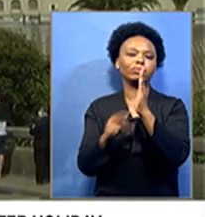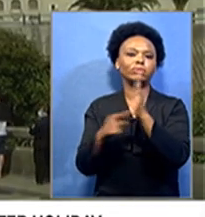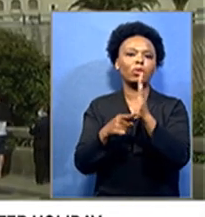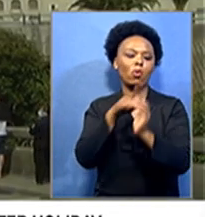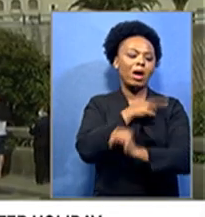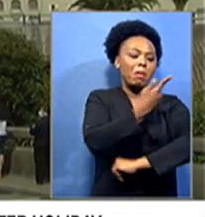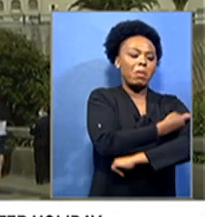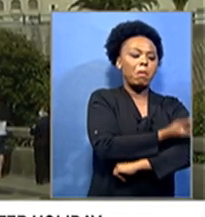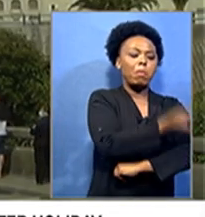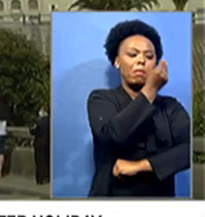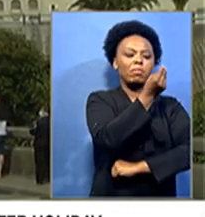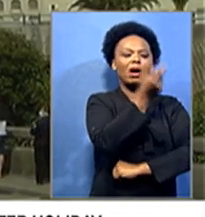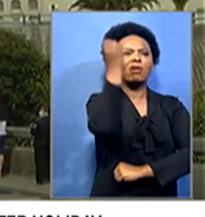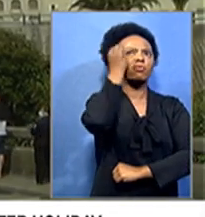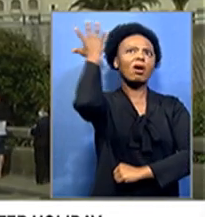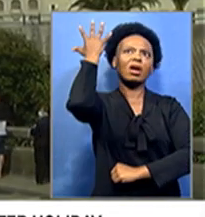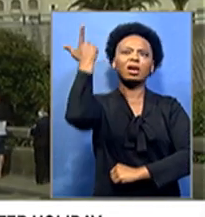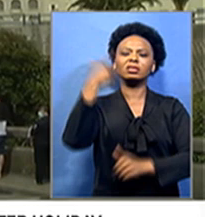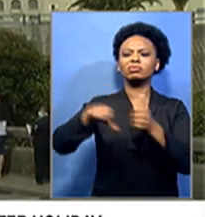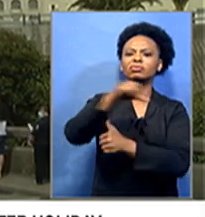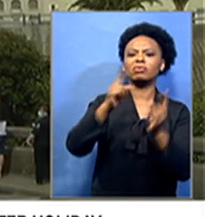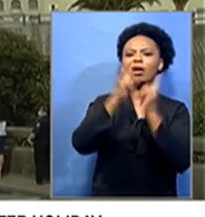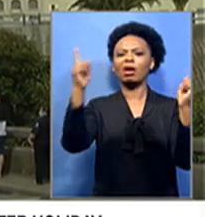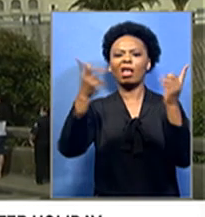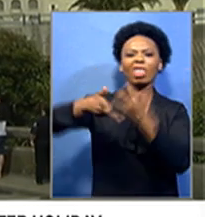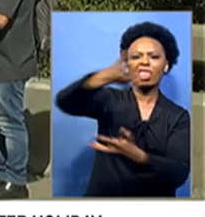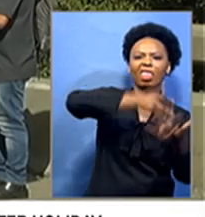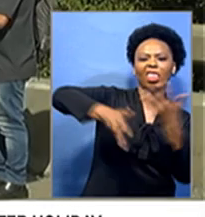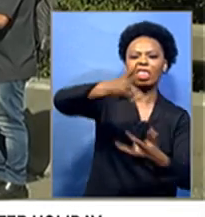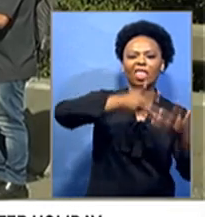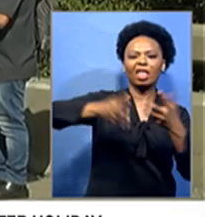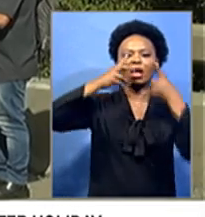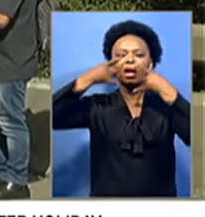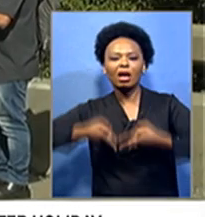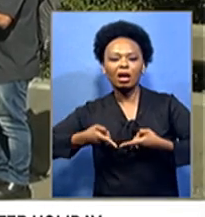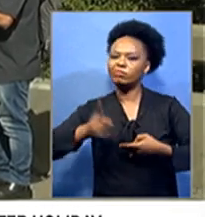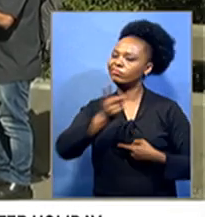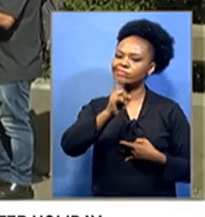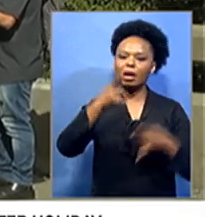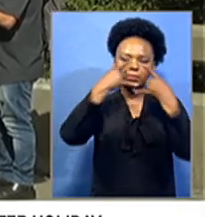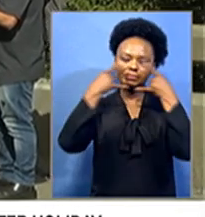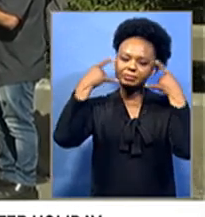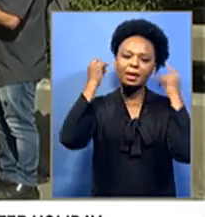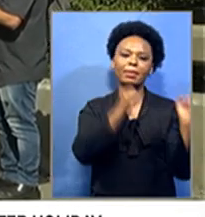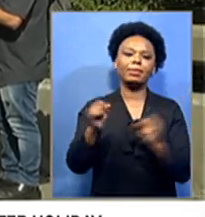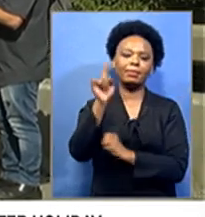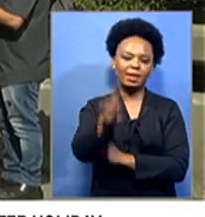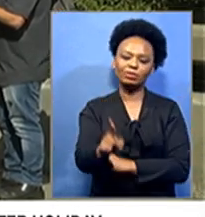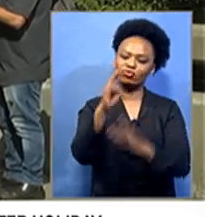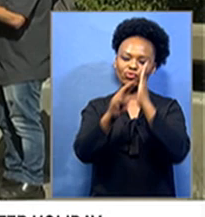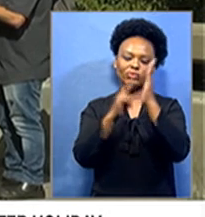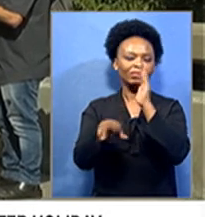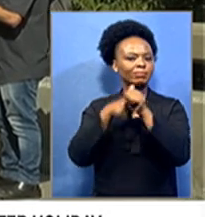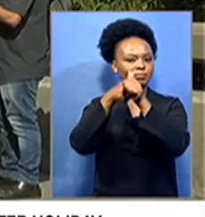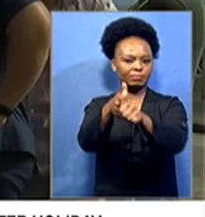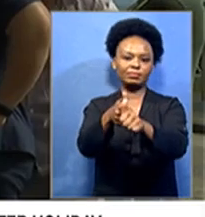mask and distancing and so on. We have to keep to those. The restrictions have really been in appreciation of